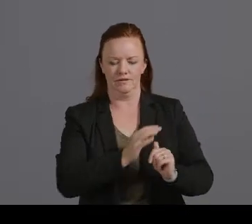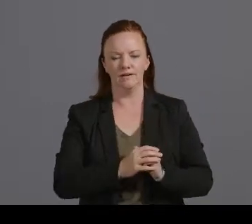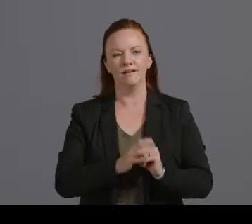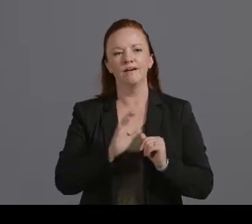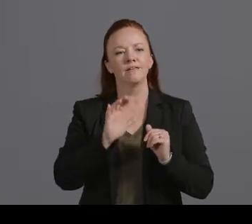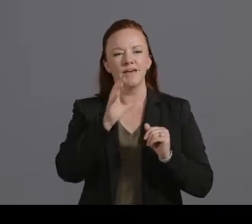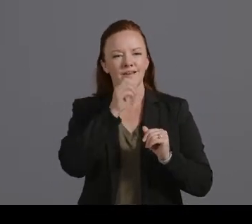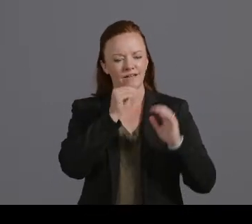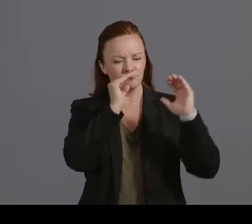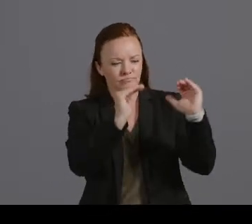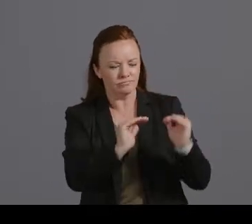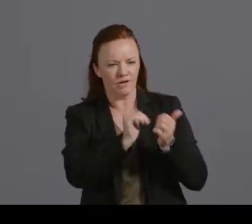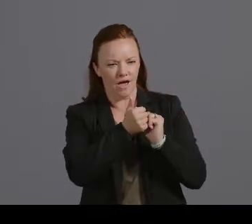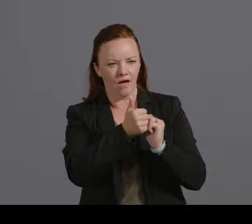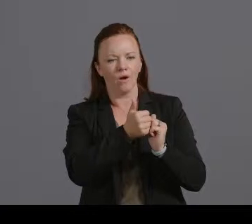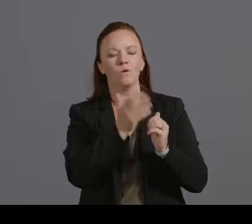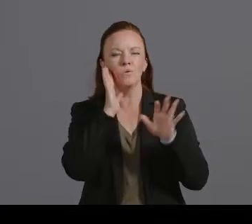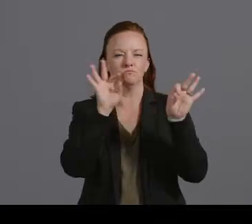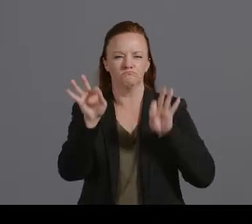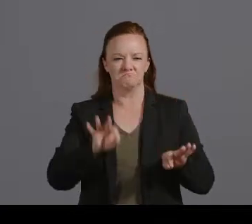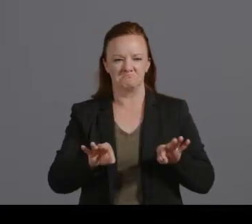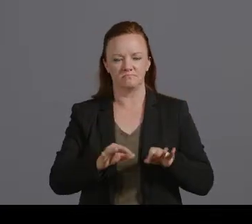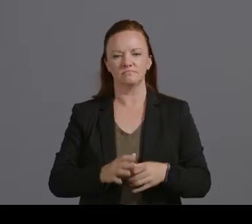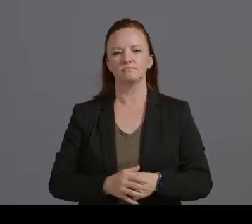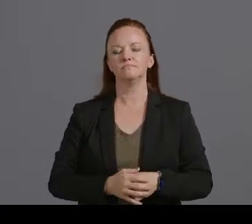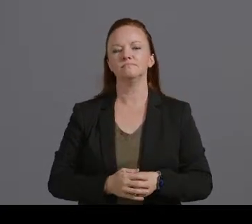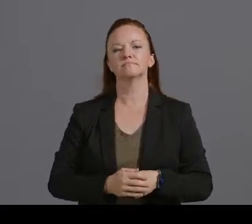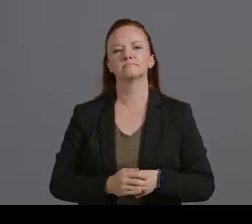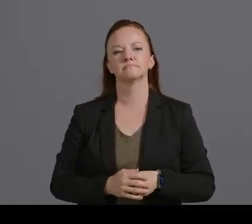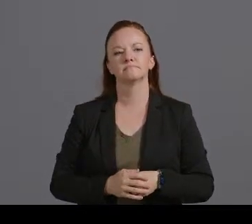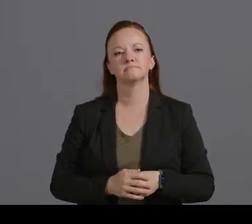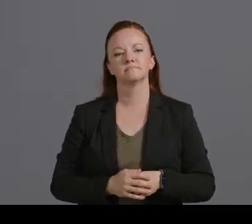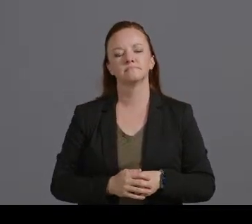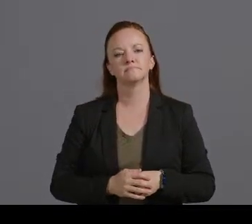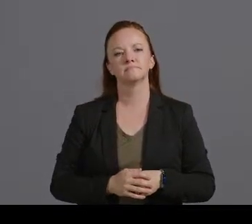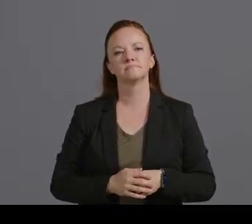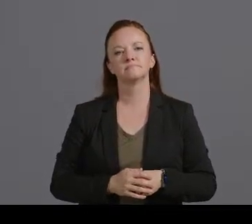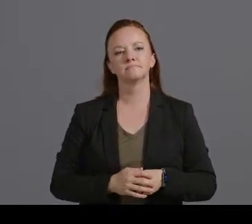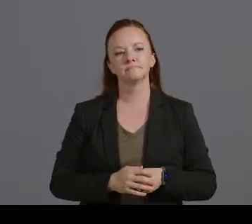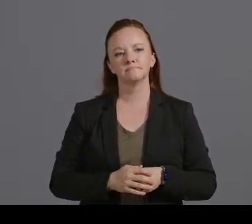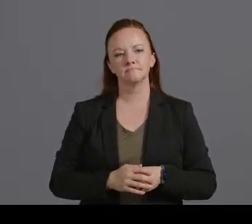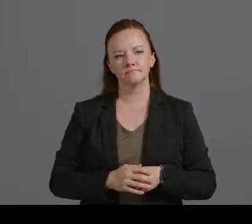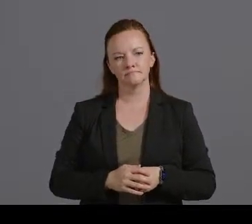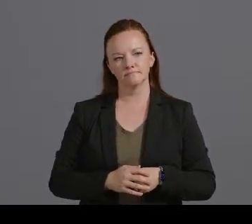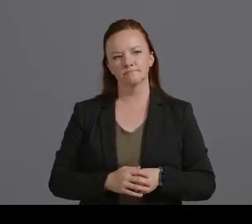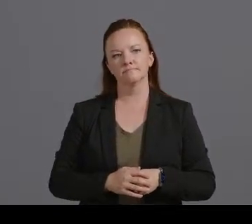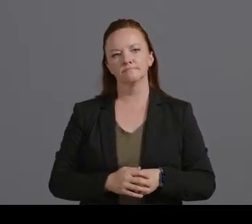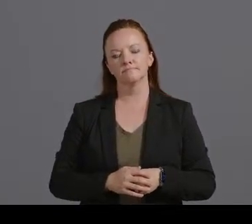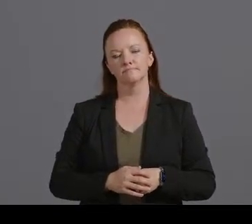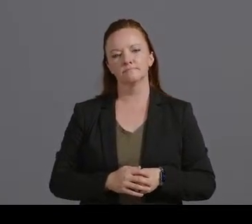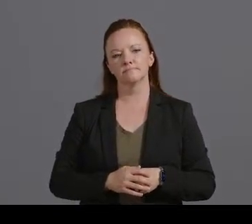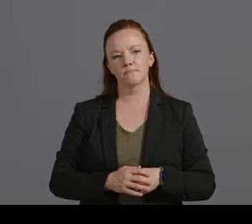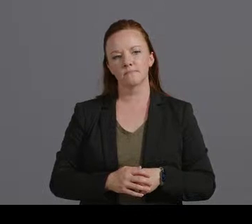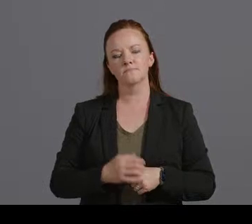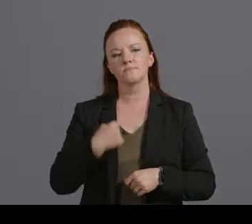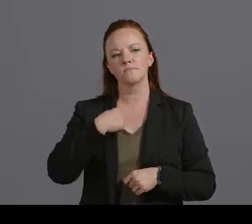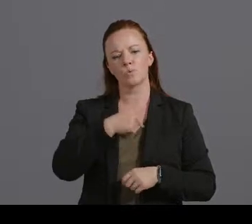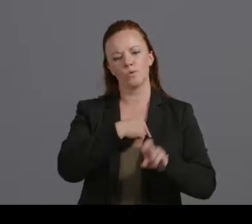age-based prioritization is. But as we looked at the math based on the number